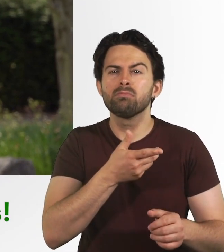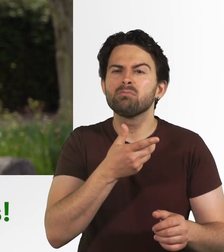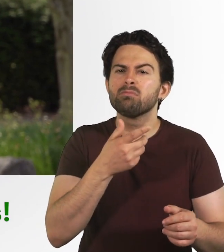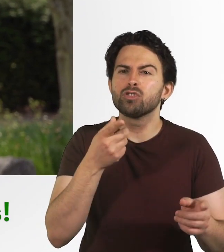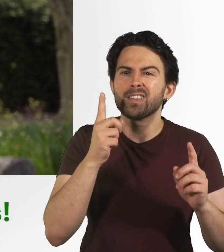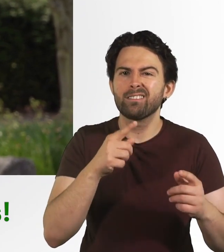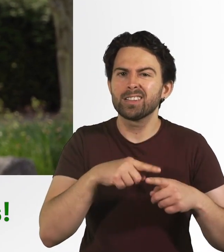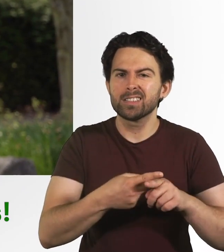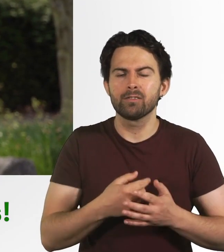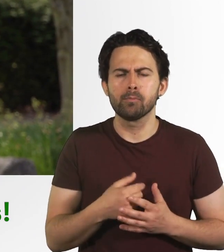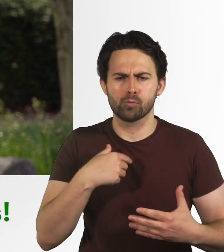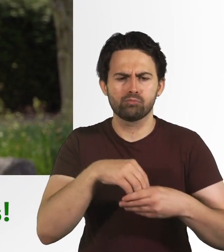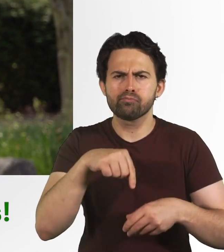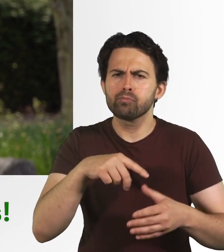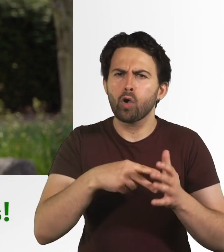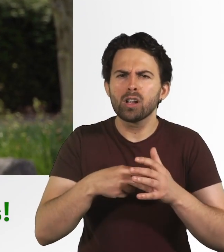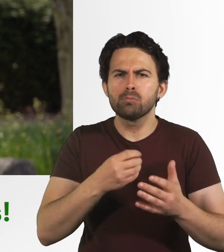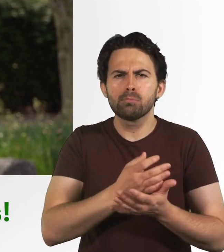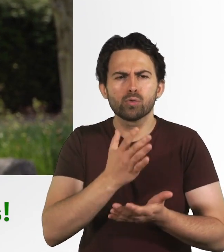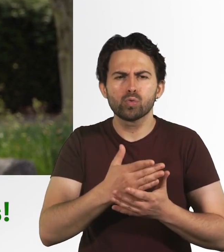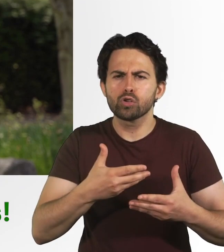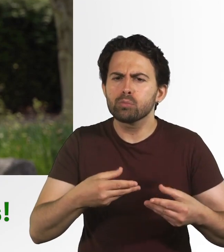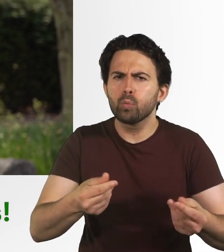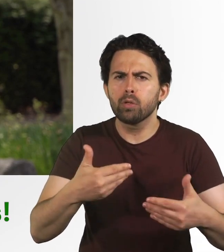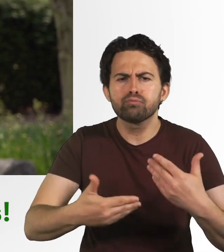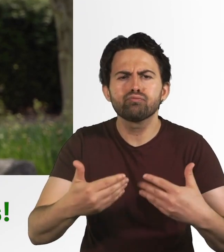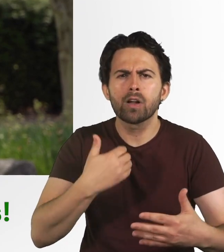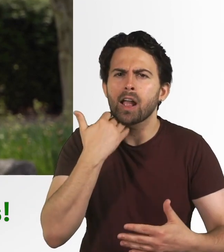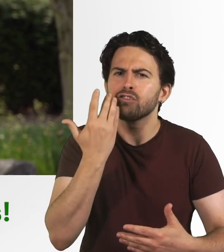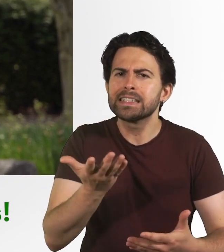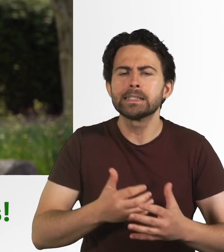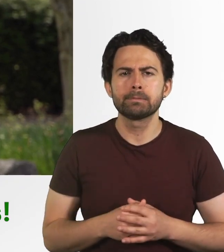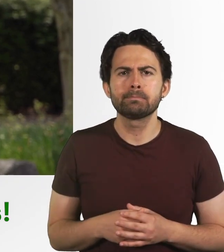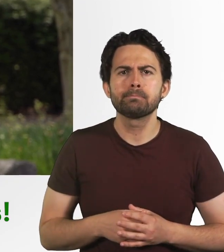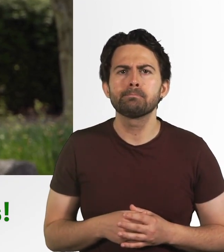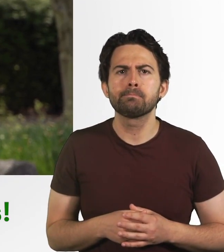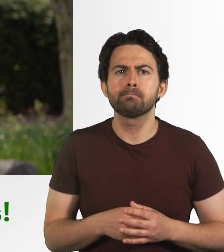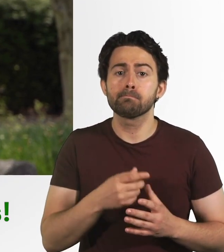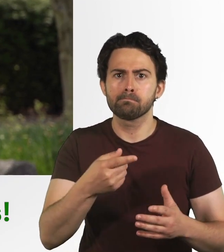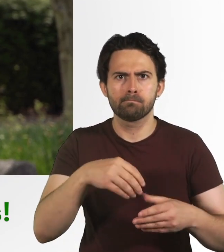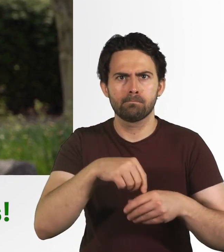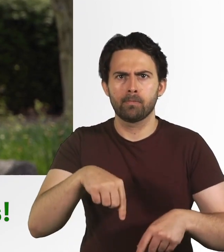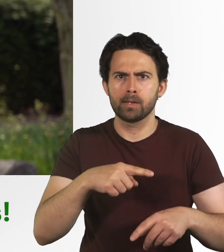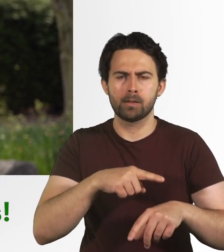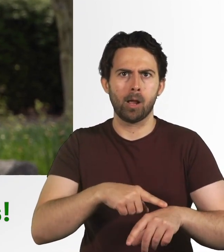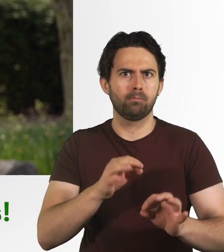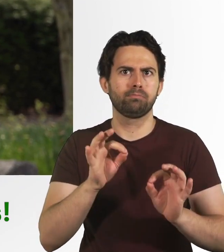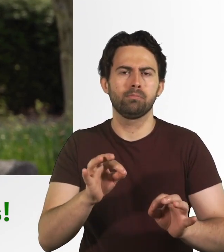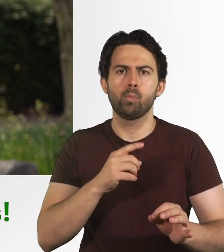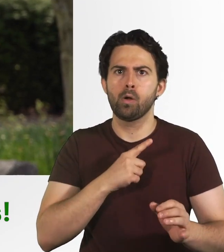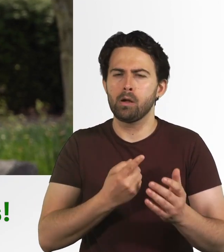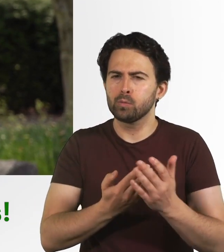and Deputy Chief Exec, so I'm involved in the day-to-day nuts and bolts running of the organisation. You're joining at a time of